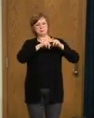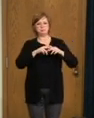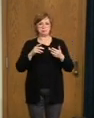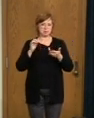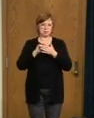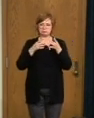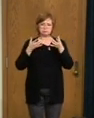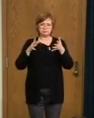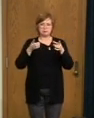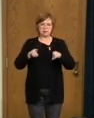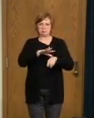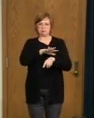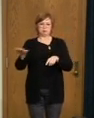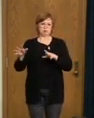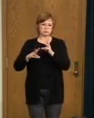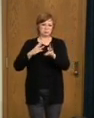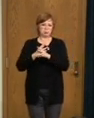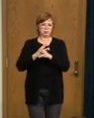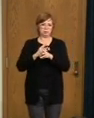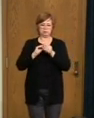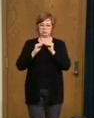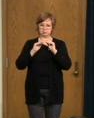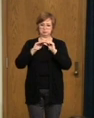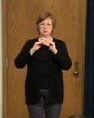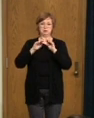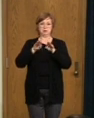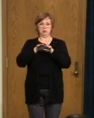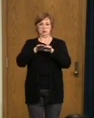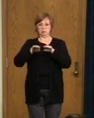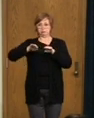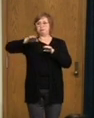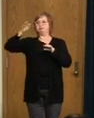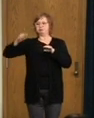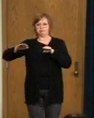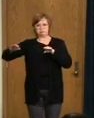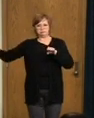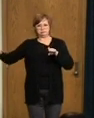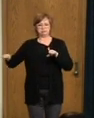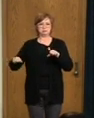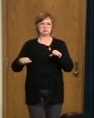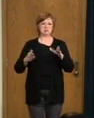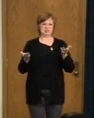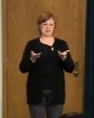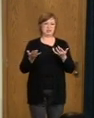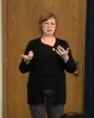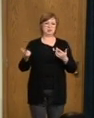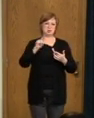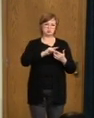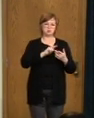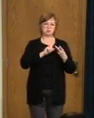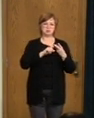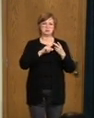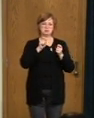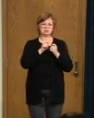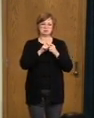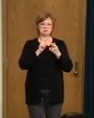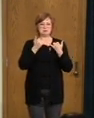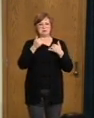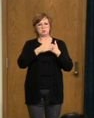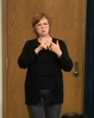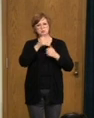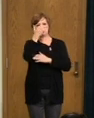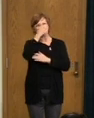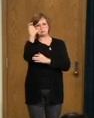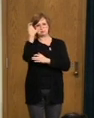recent surges that are causing some more difficult discussion here today, specifically around spending Christmas